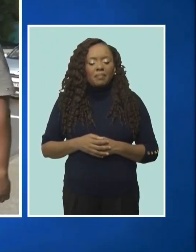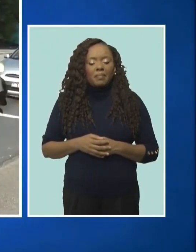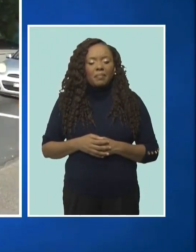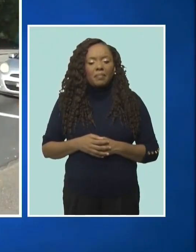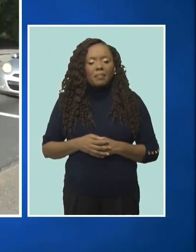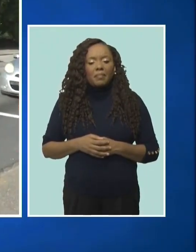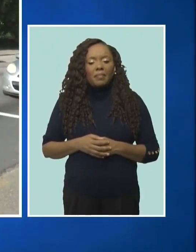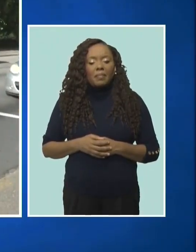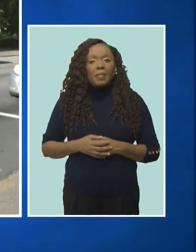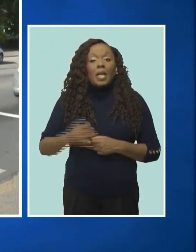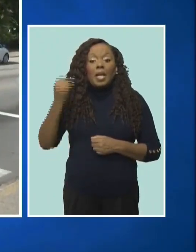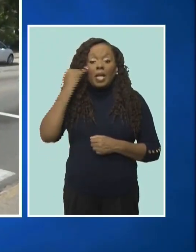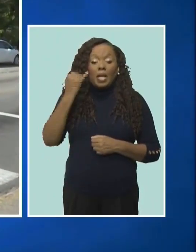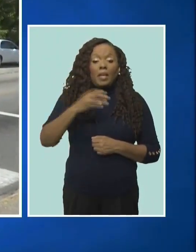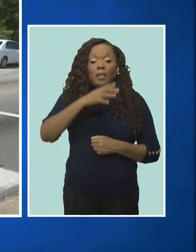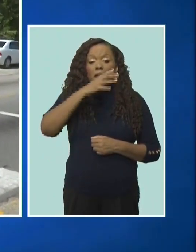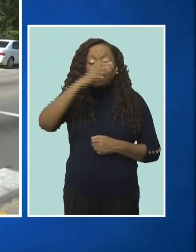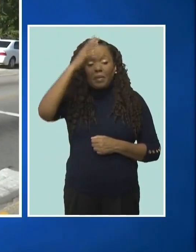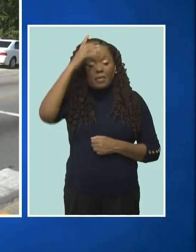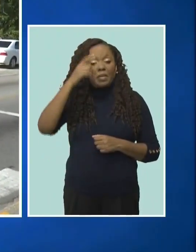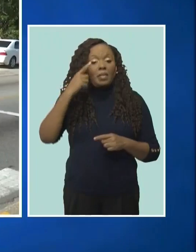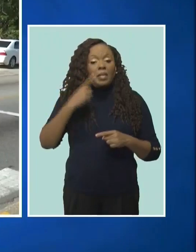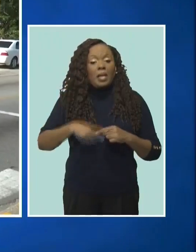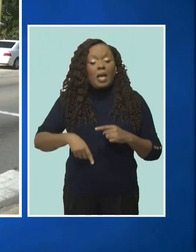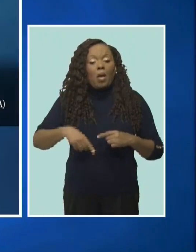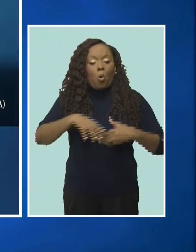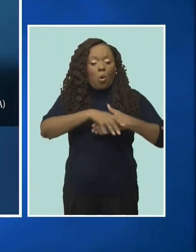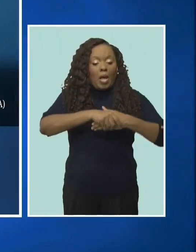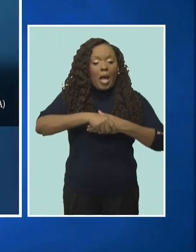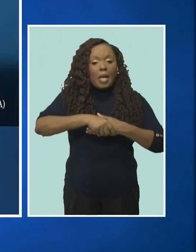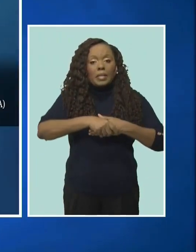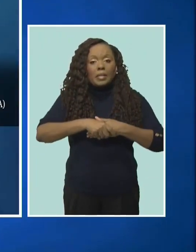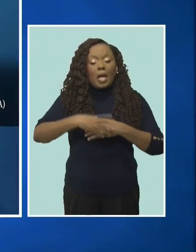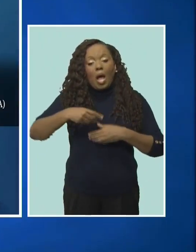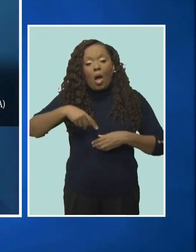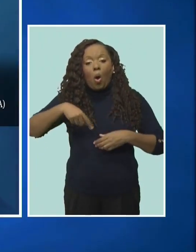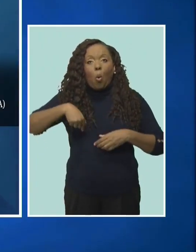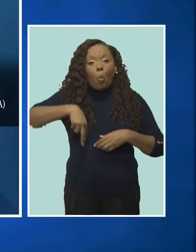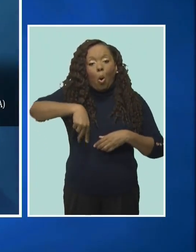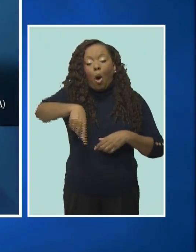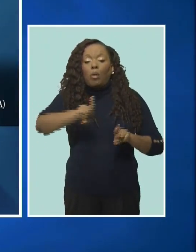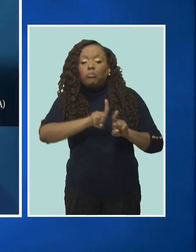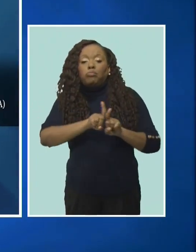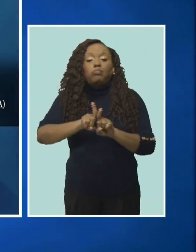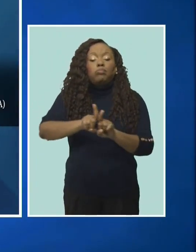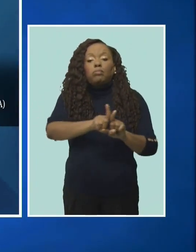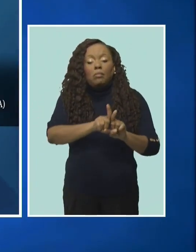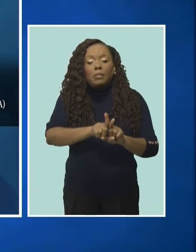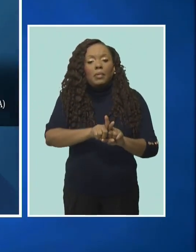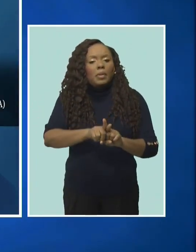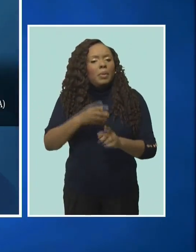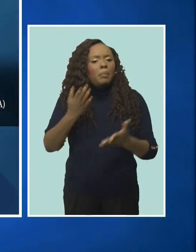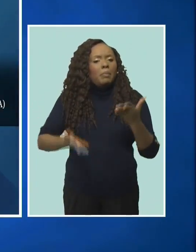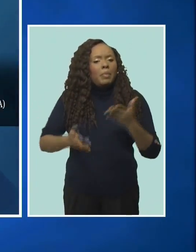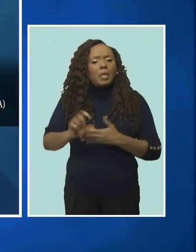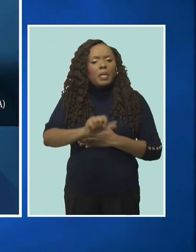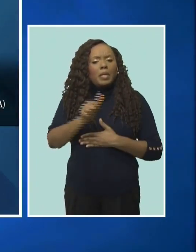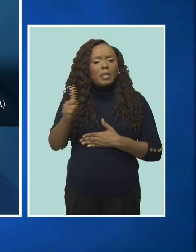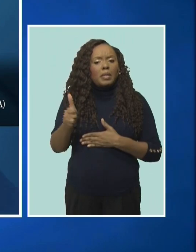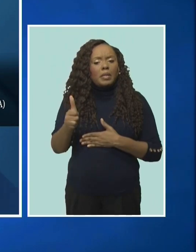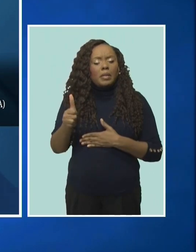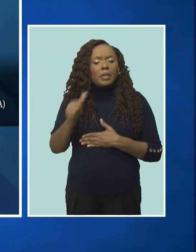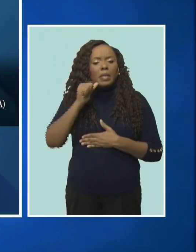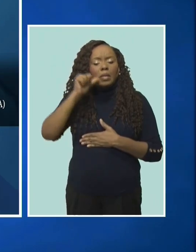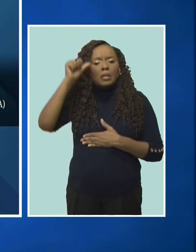brother, big sister, somebody from the community who's going in the same direction, or they can walk home with others. This gives them some more